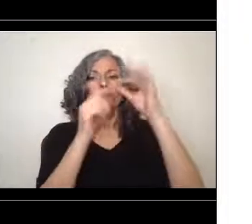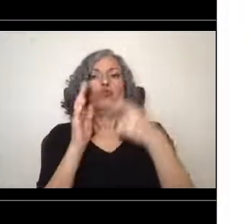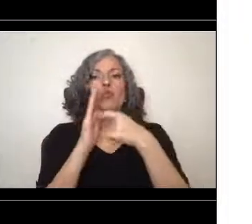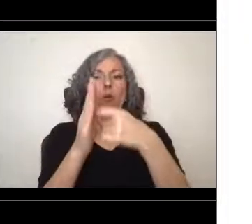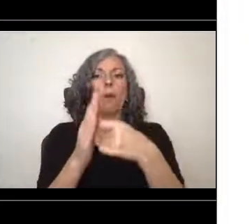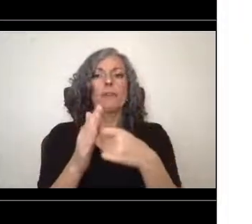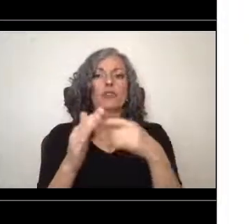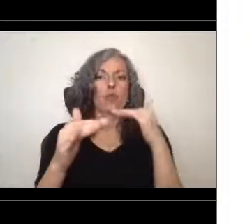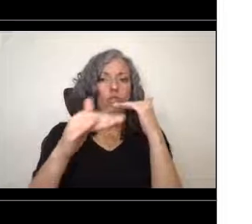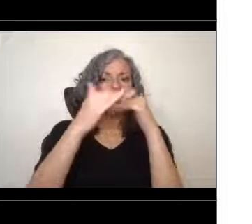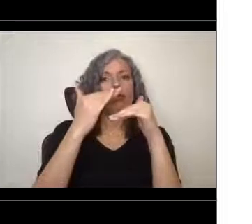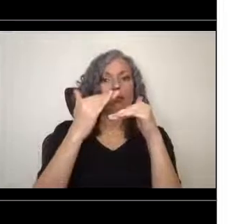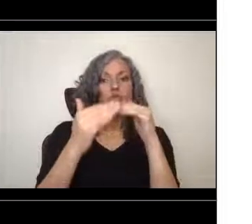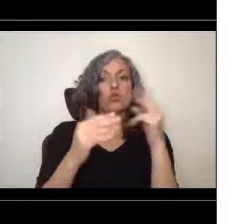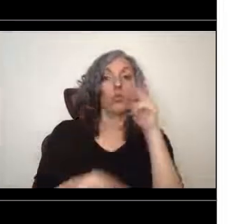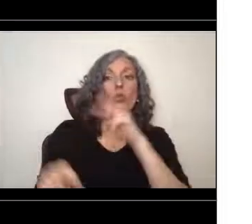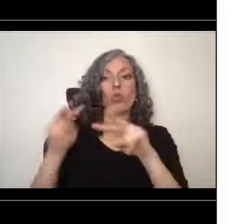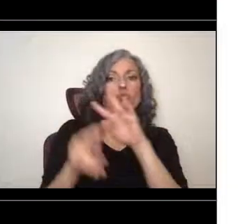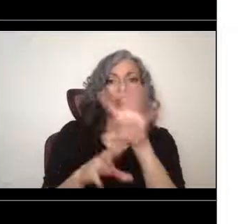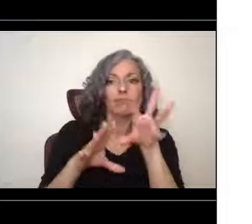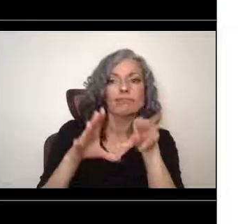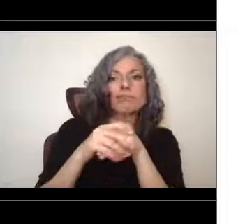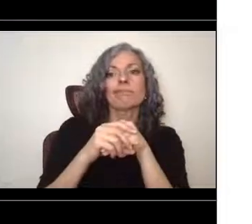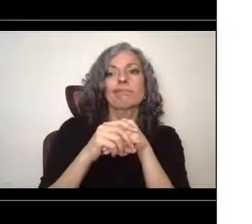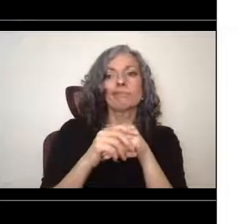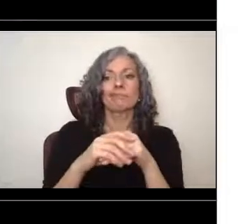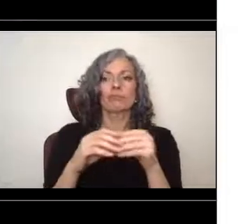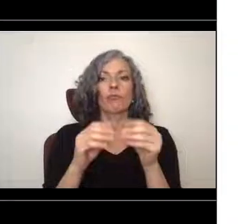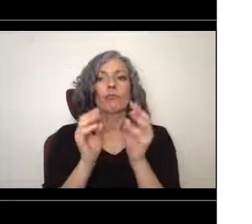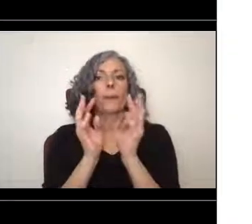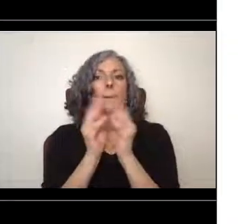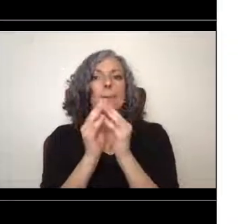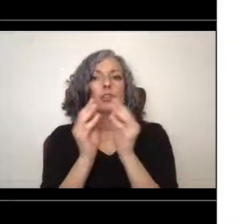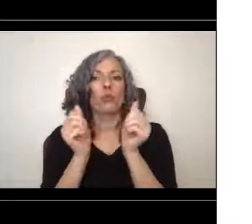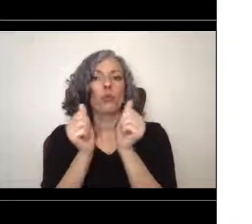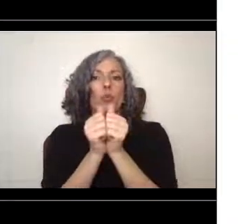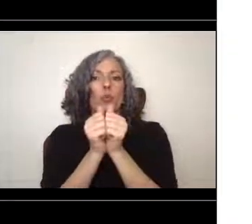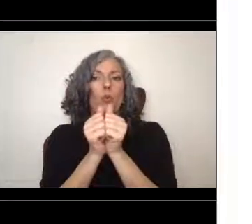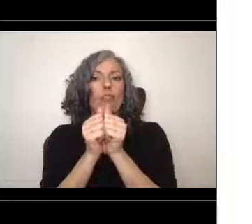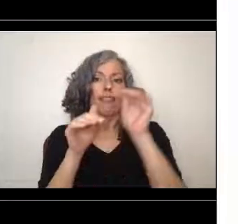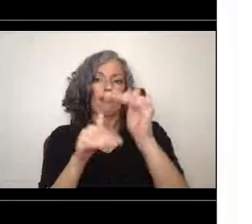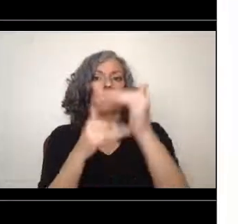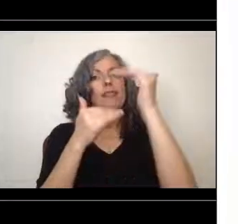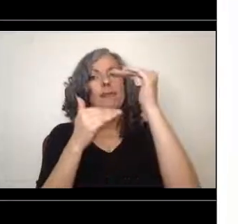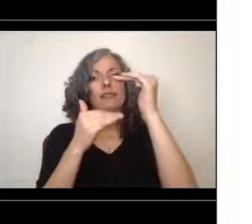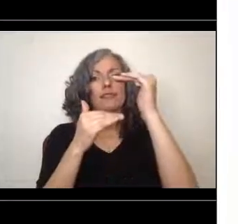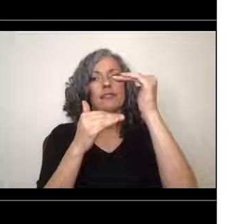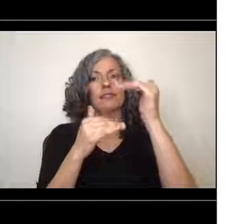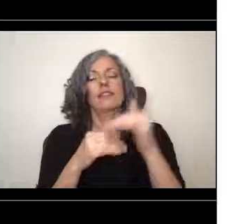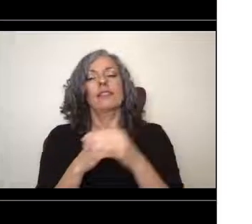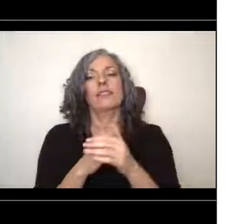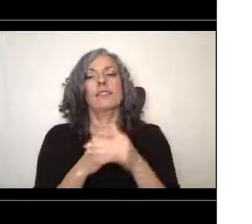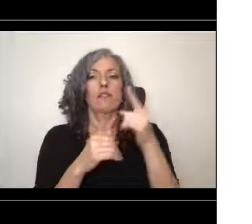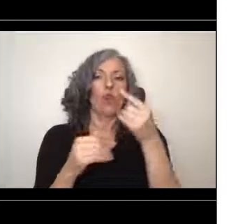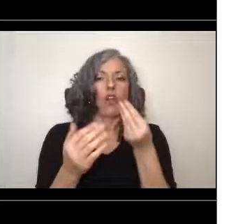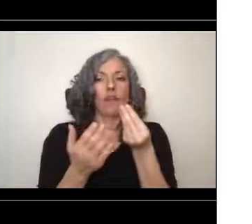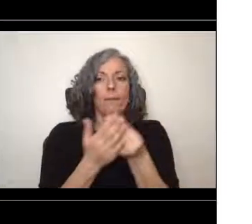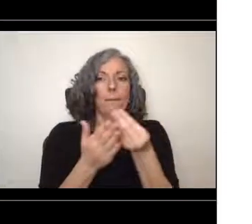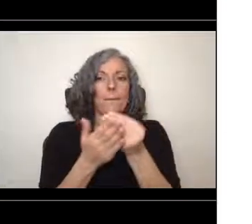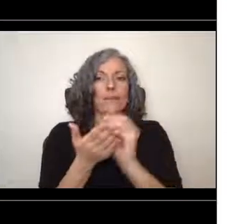so we look to incorporate allocation practices to try to meet within those limitations so we can maximize the available all funds. A couple of